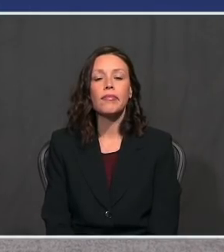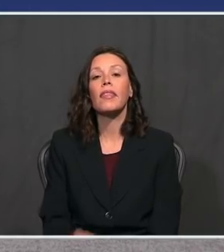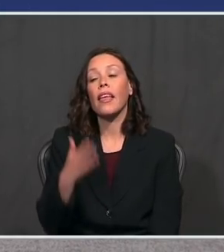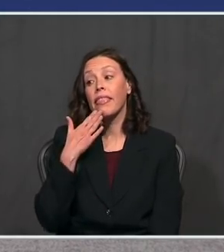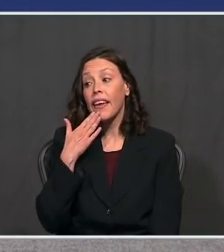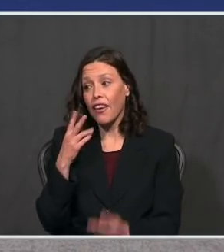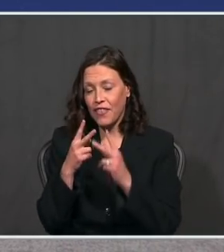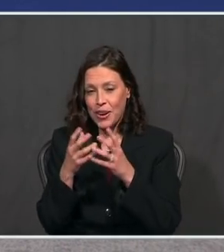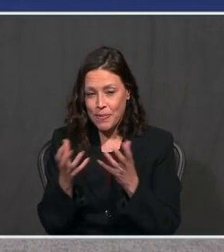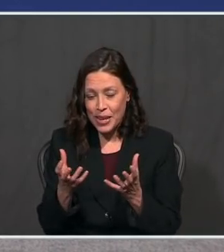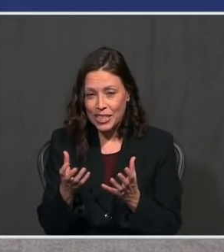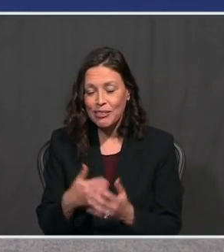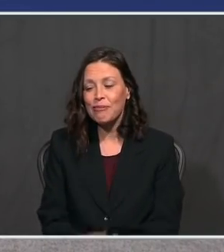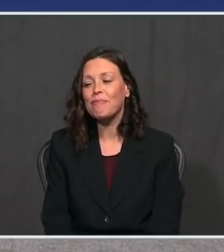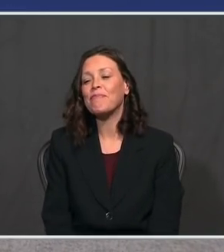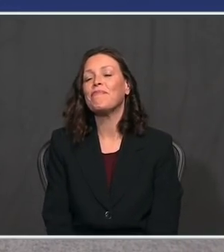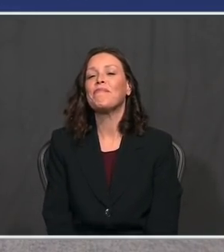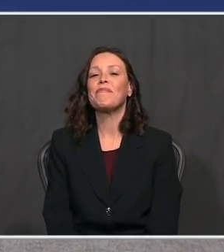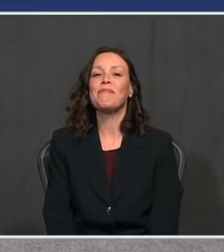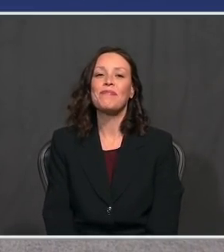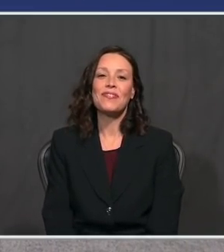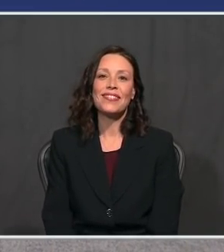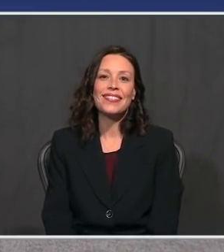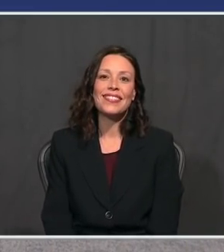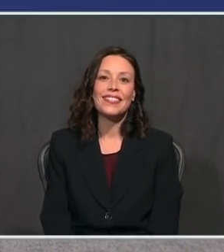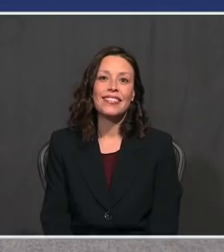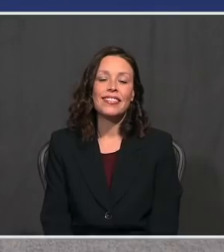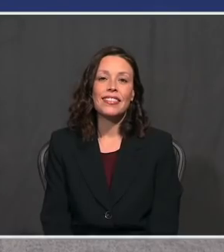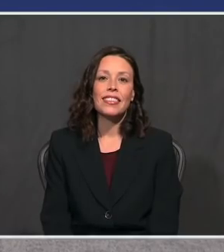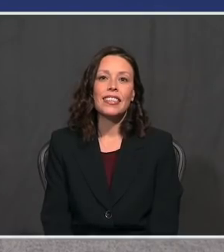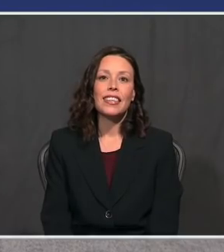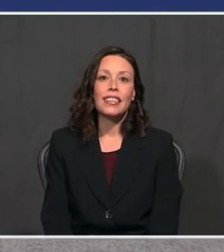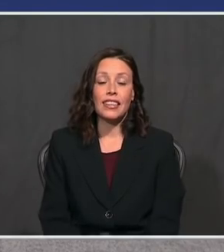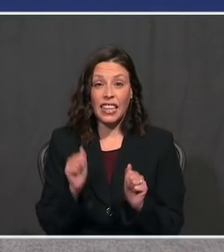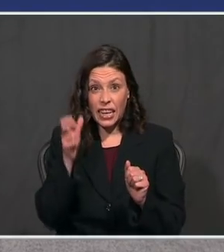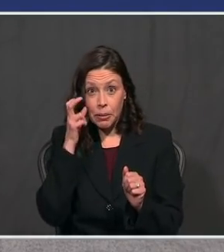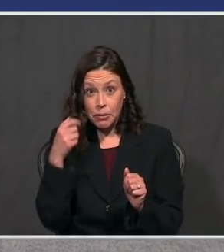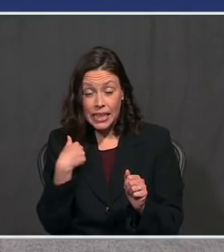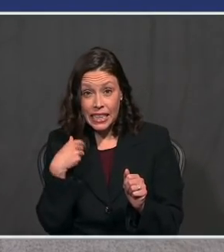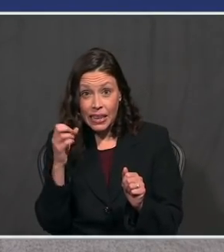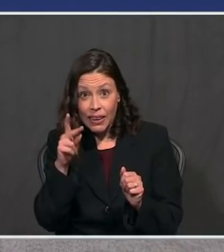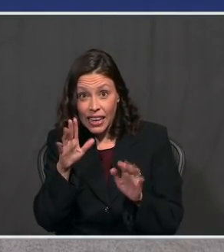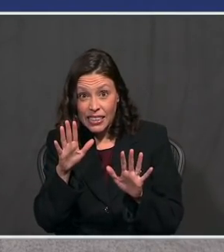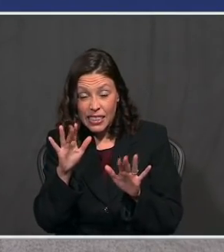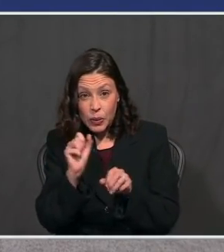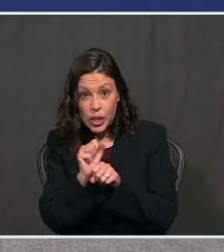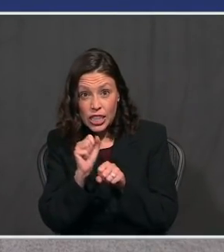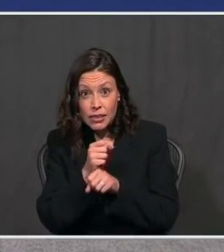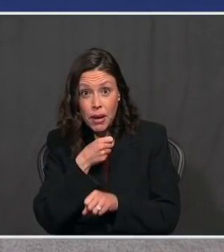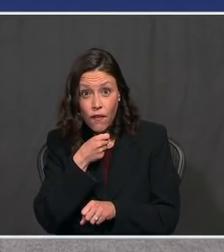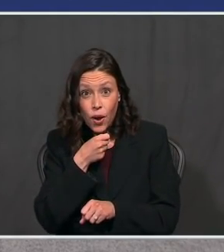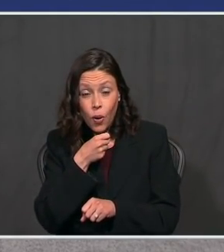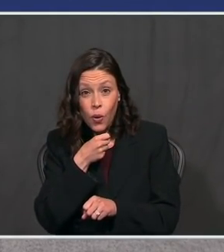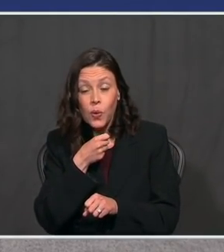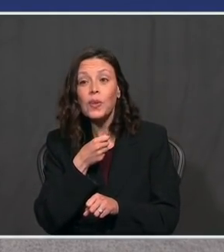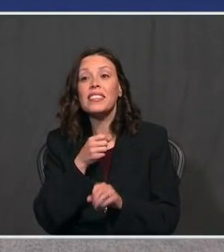Thanks very much, Paul. You guys hear me okay? Is it working?